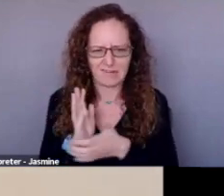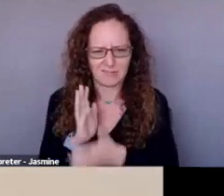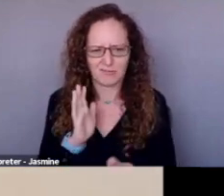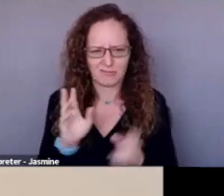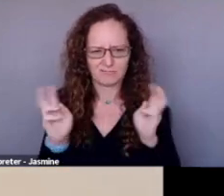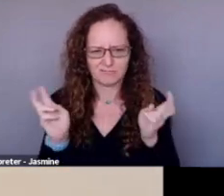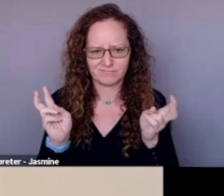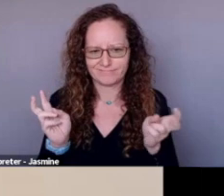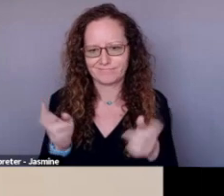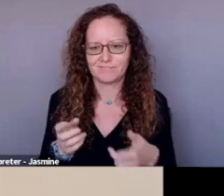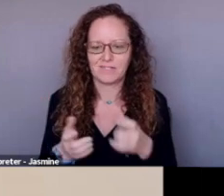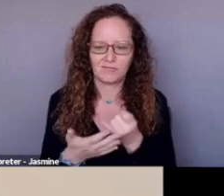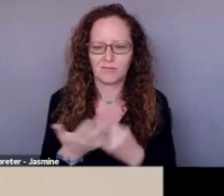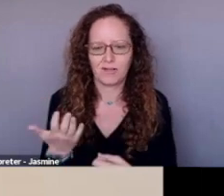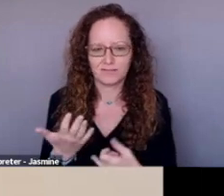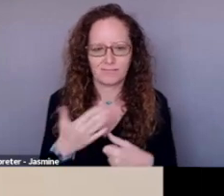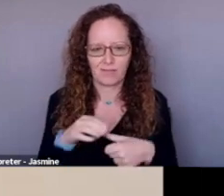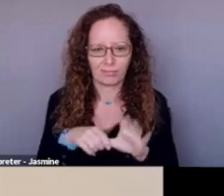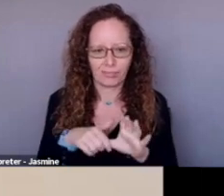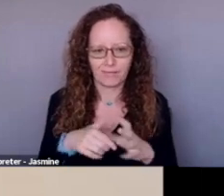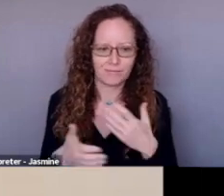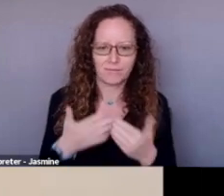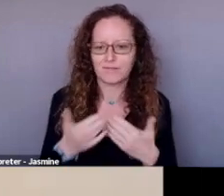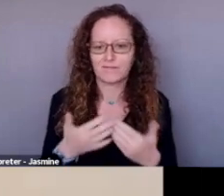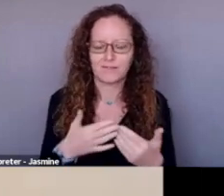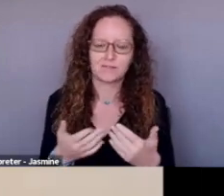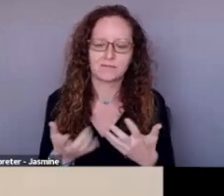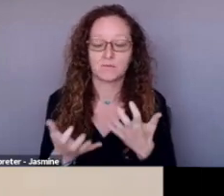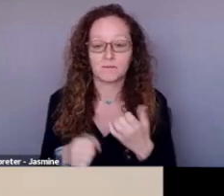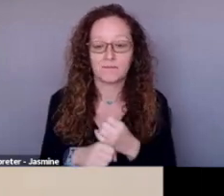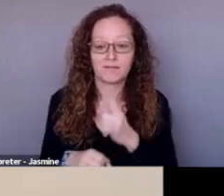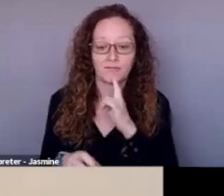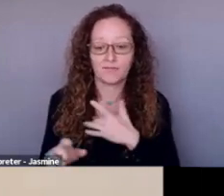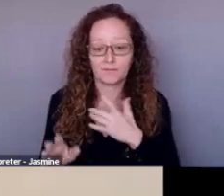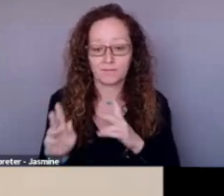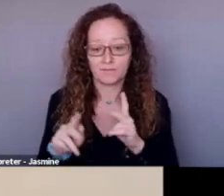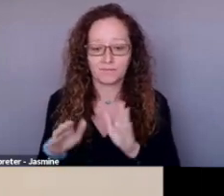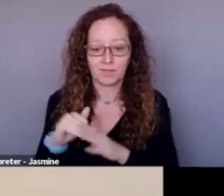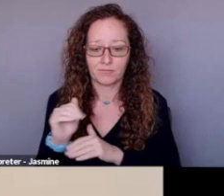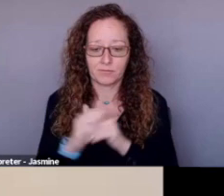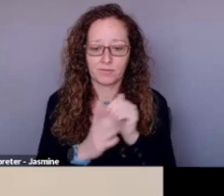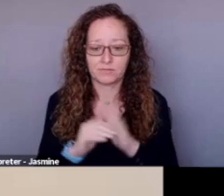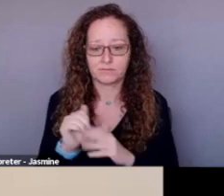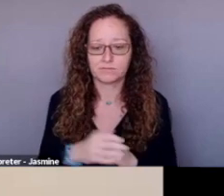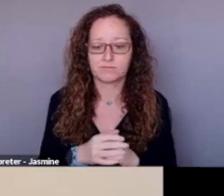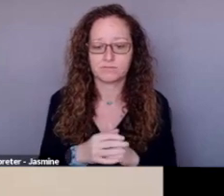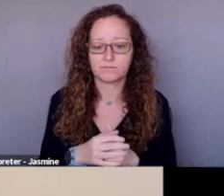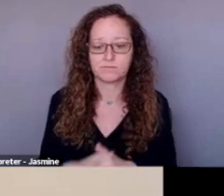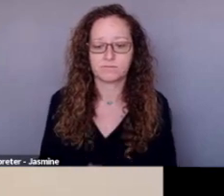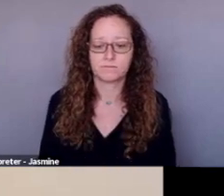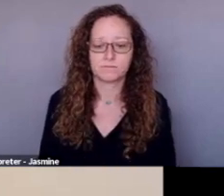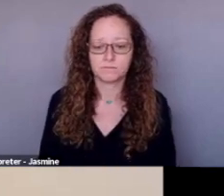or whatever you would like to make sure people are comfortable. So that is